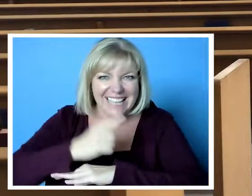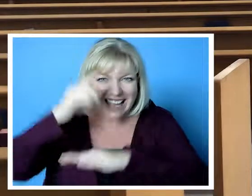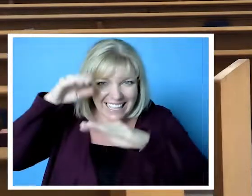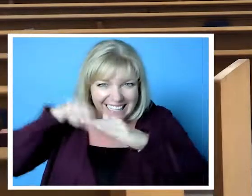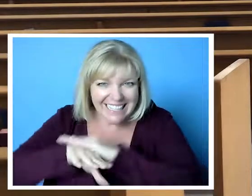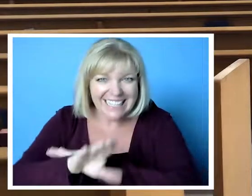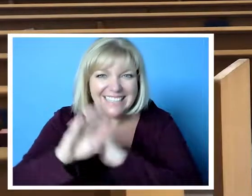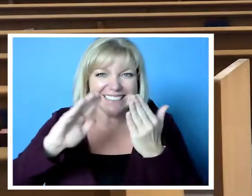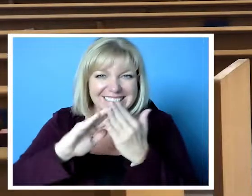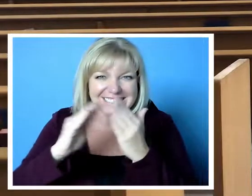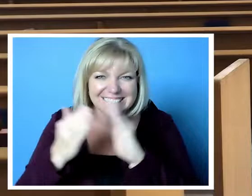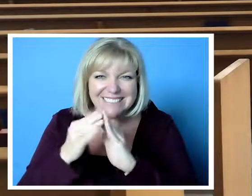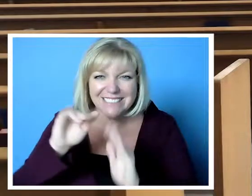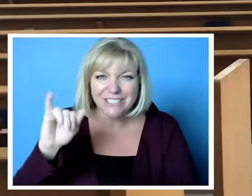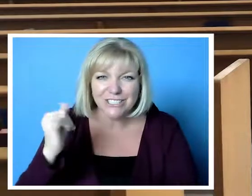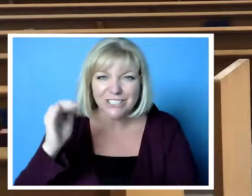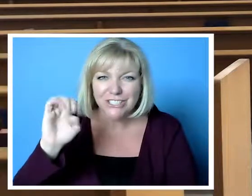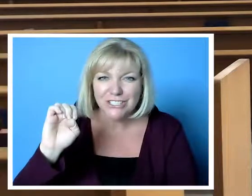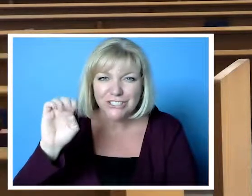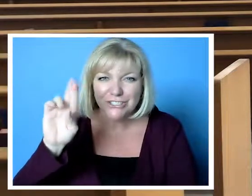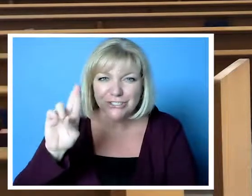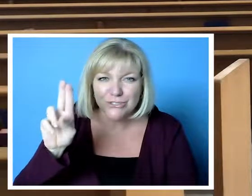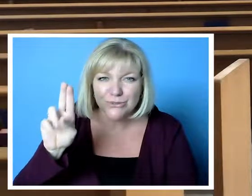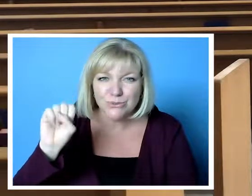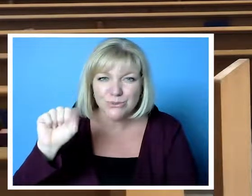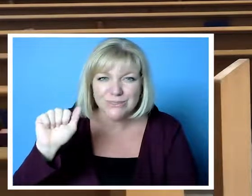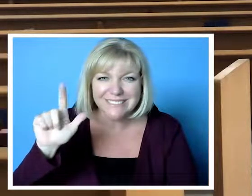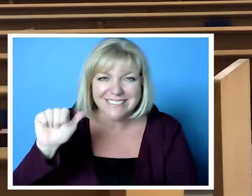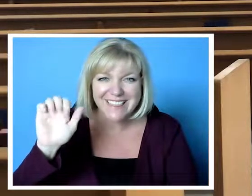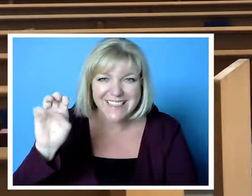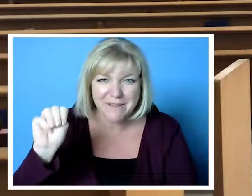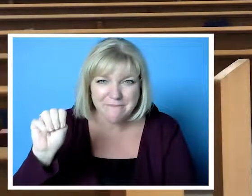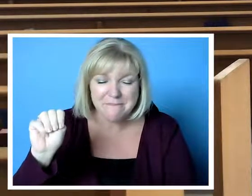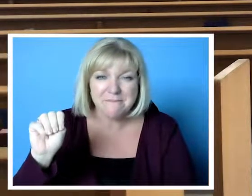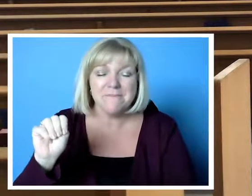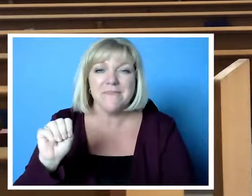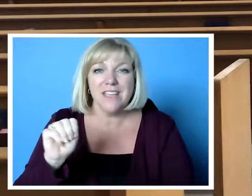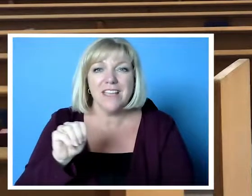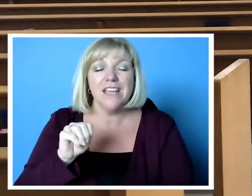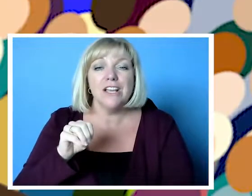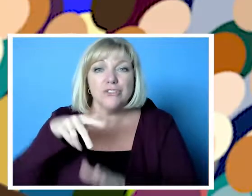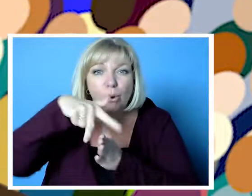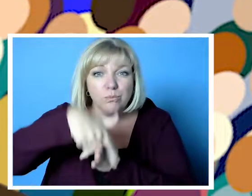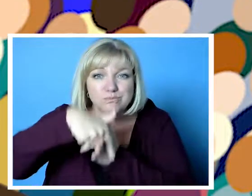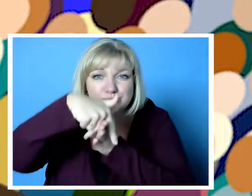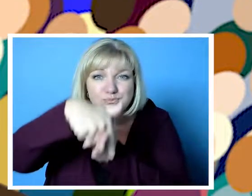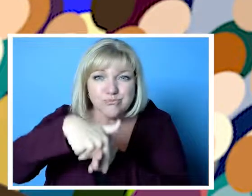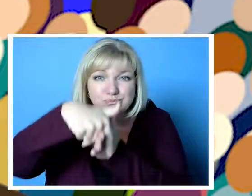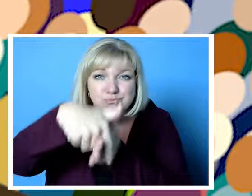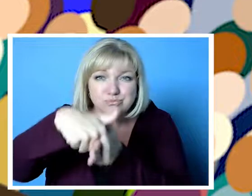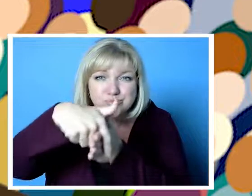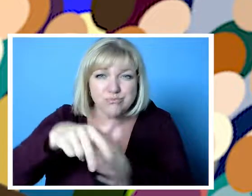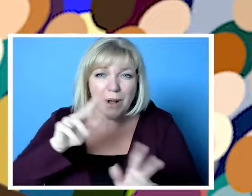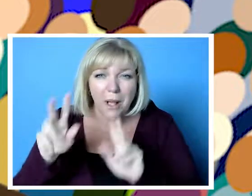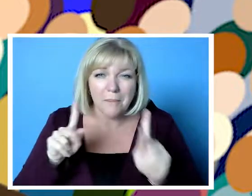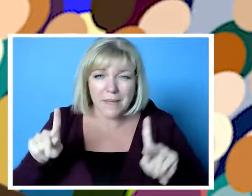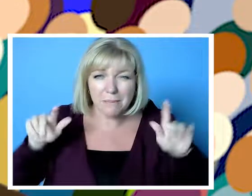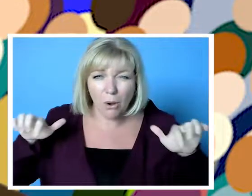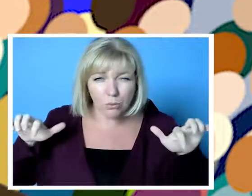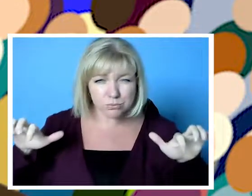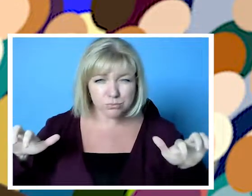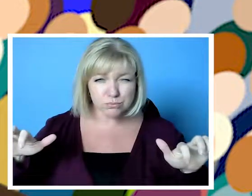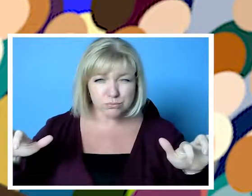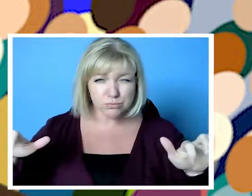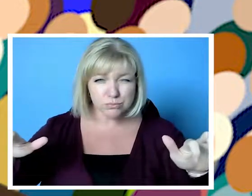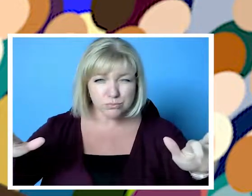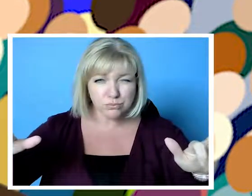Jerusalem. What he did is he came down the road of Jerusalem. There were people and crowds on both sides of